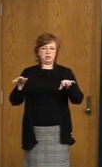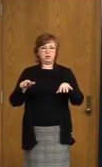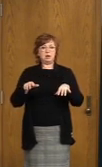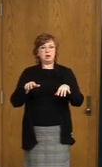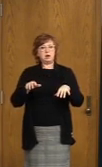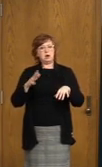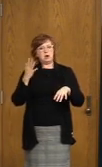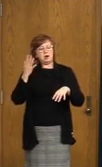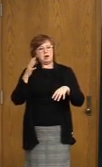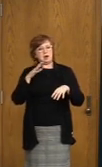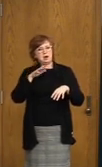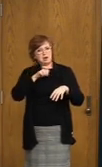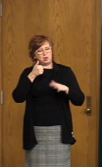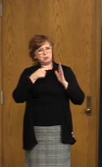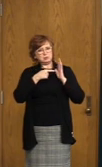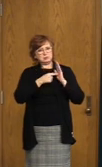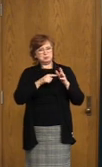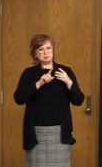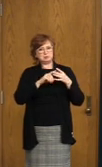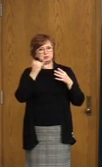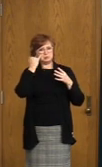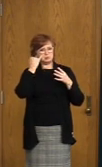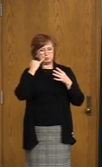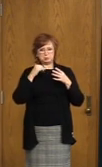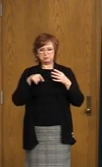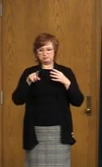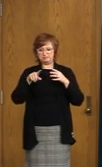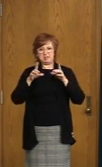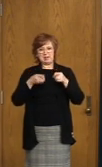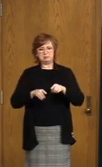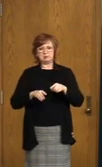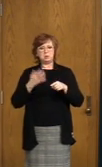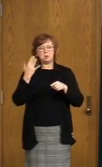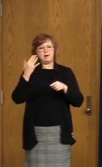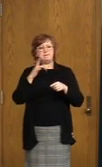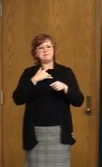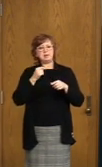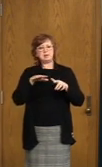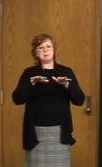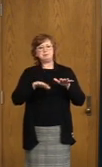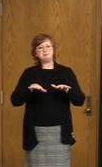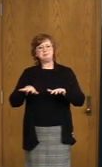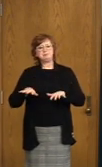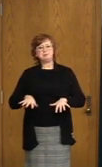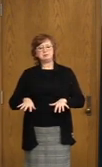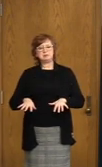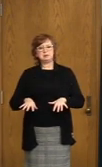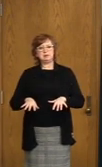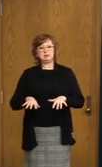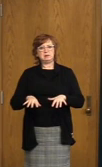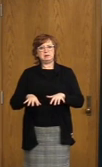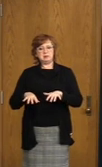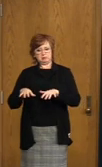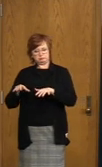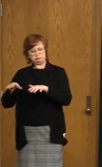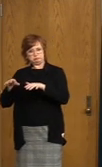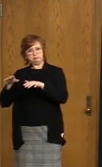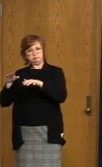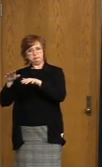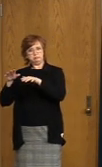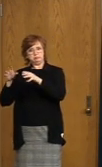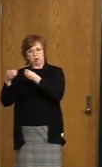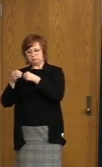come. It results in a local cluster at work or in a social setting. It impacts several households, which then impacts several schools and